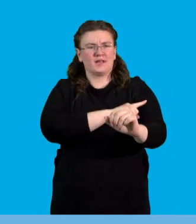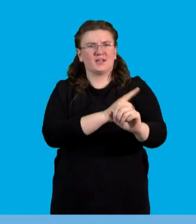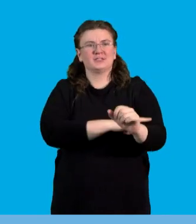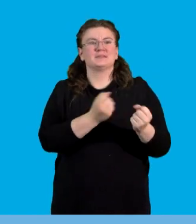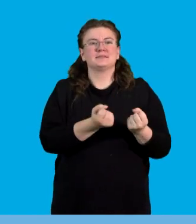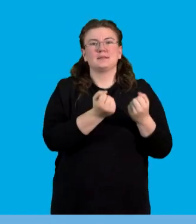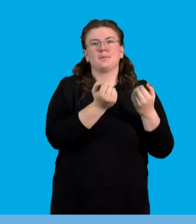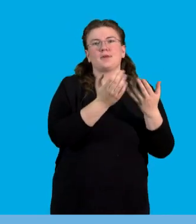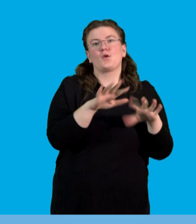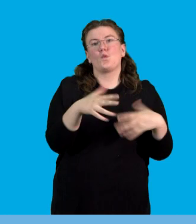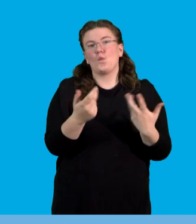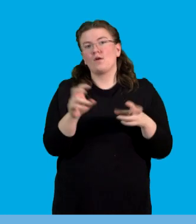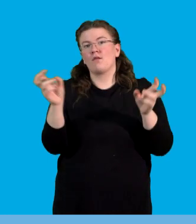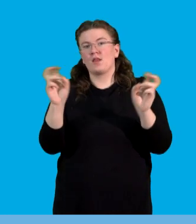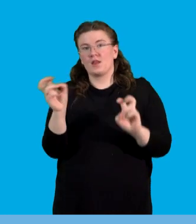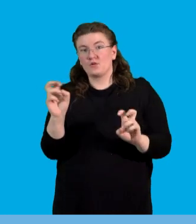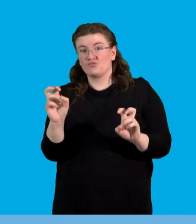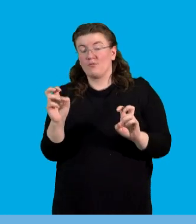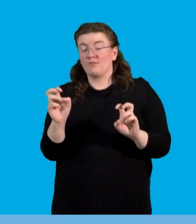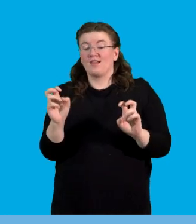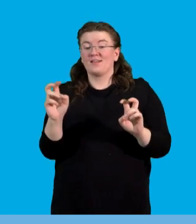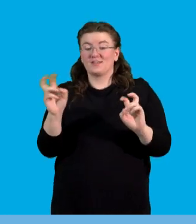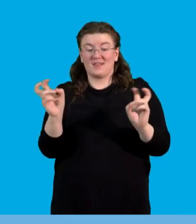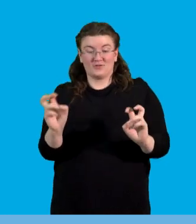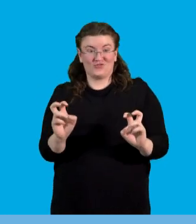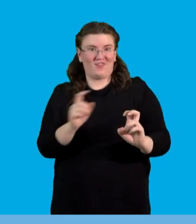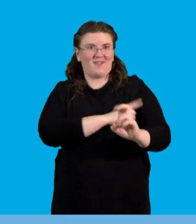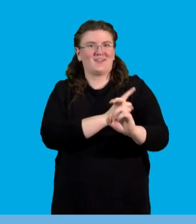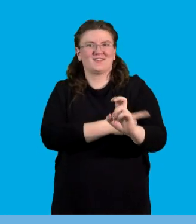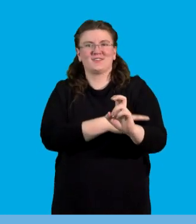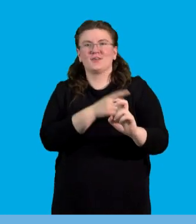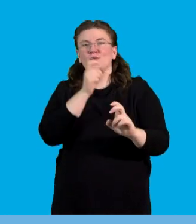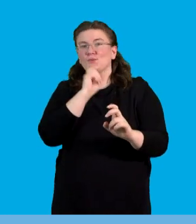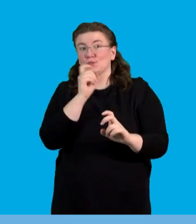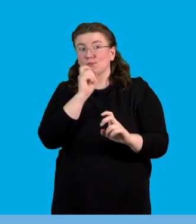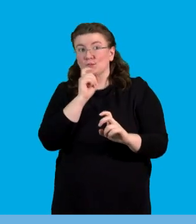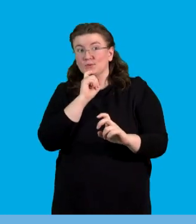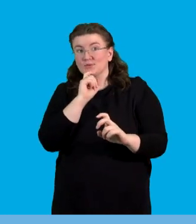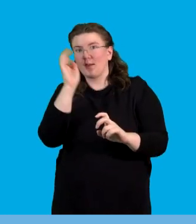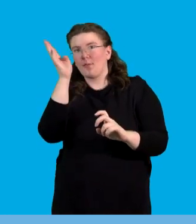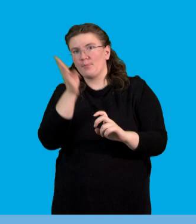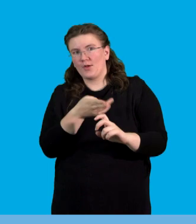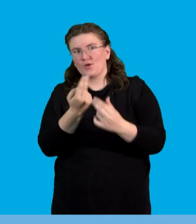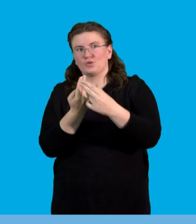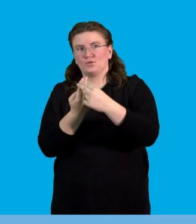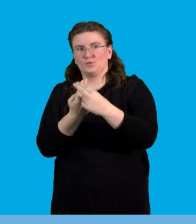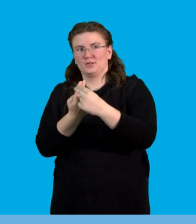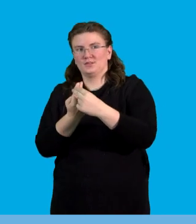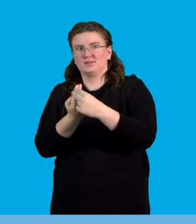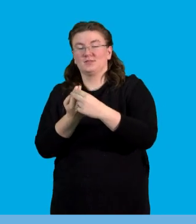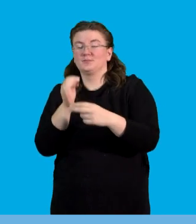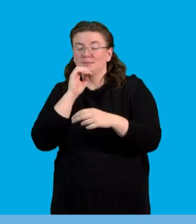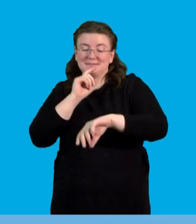supplied or for electrical energy used per unit time. So remember, per unit time, it means we are dividing by